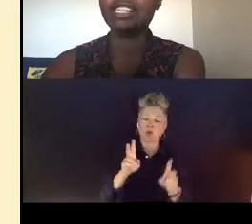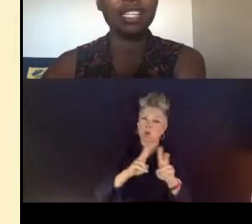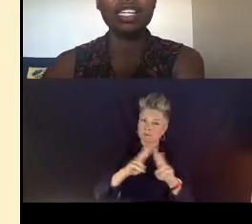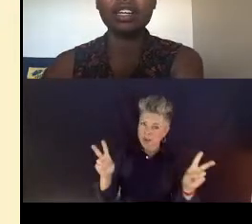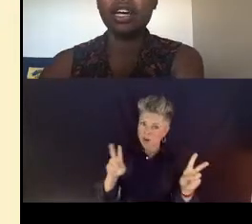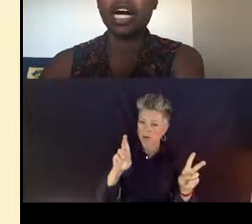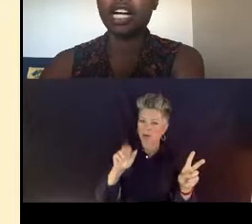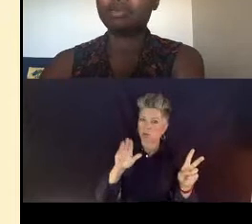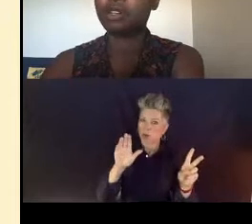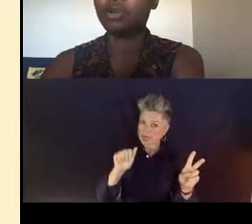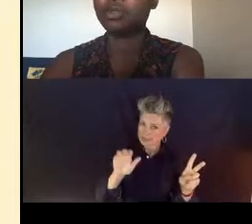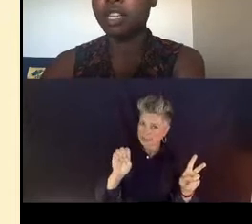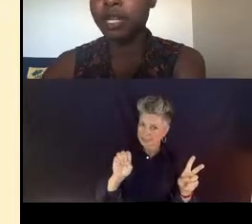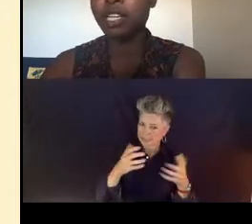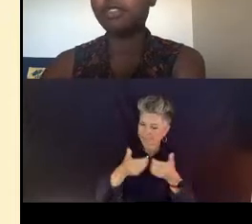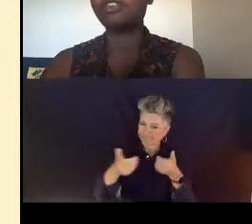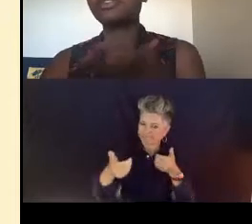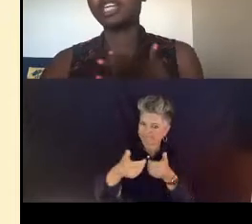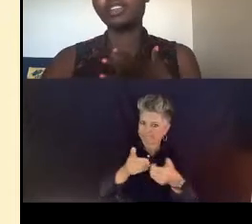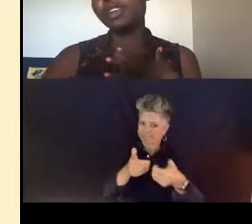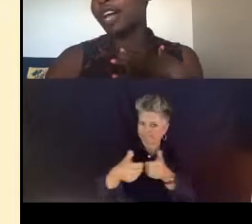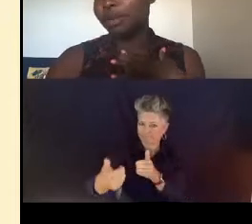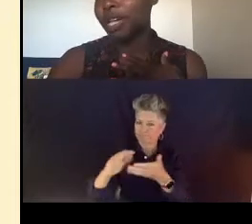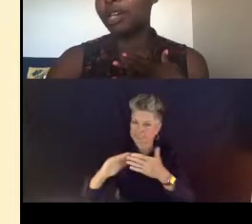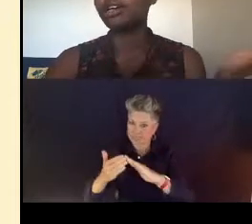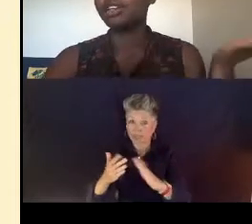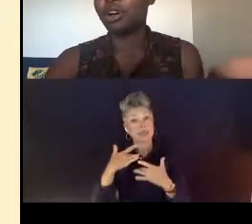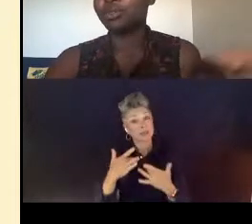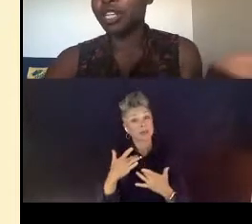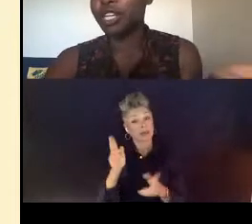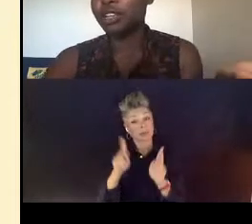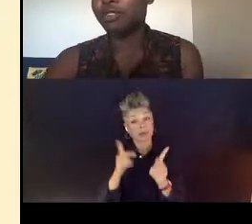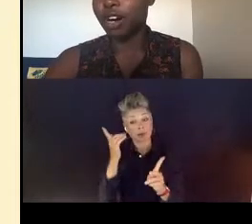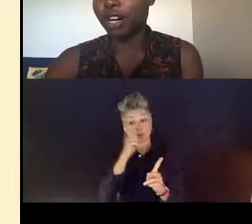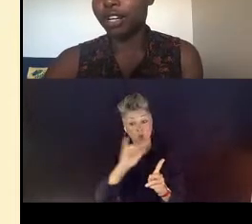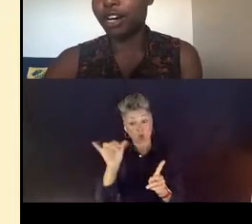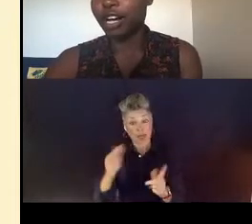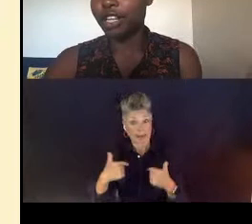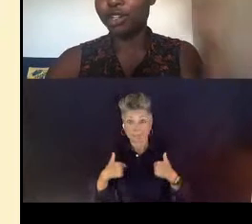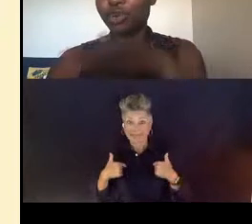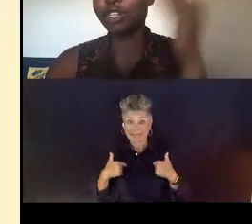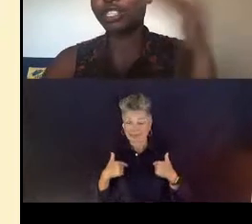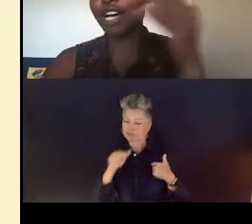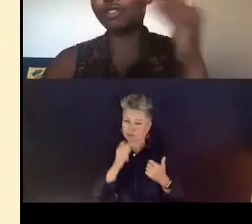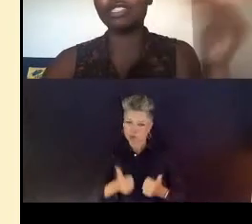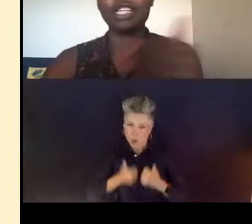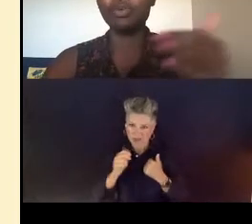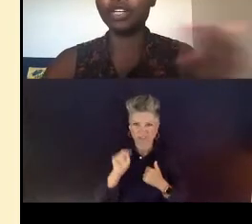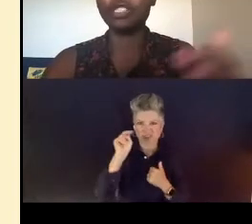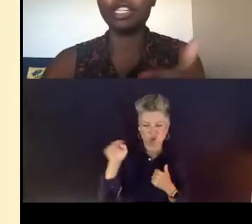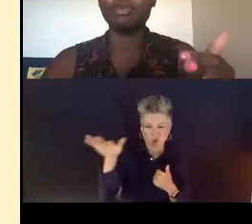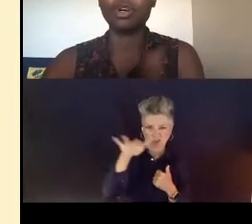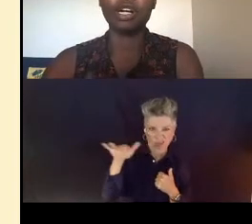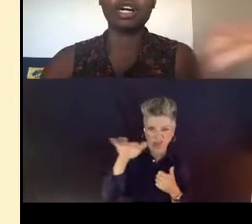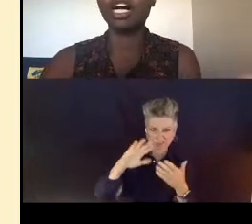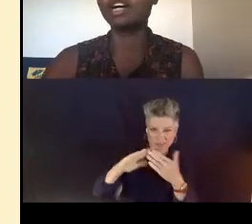segregated city. So typically folks that look like me don't live on the north side of the city where you